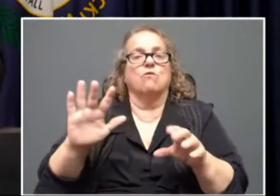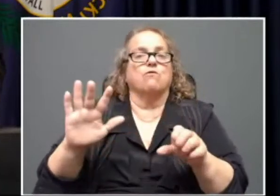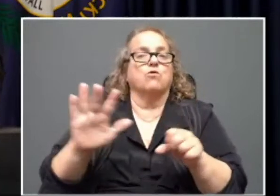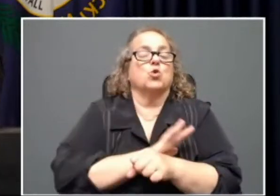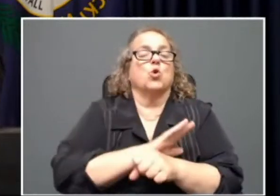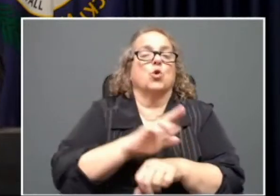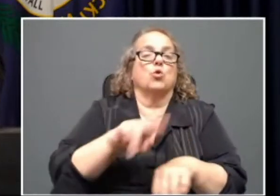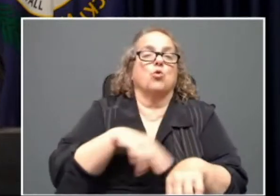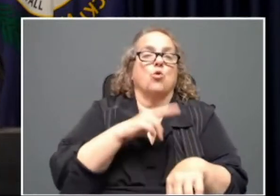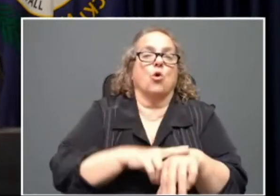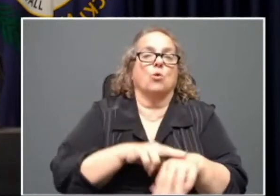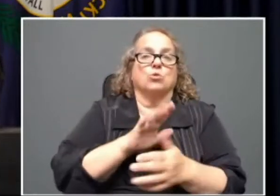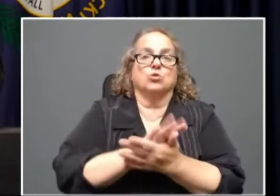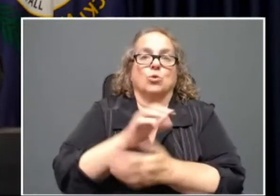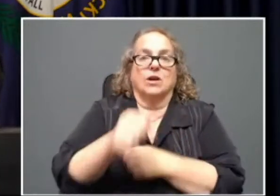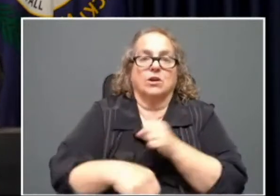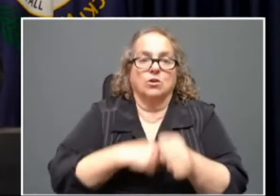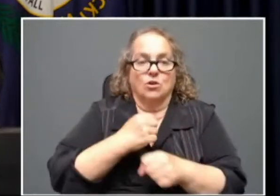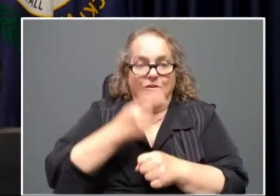and for everybody else's.